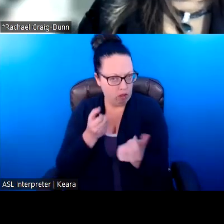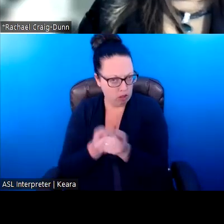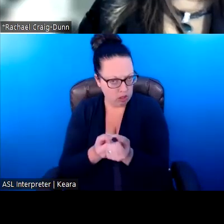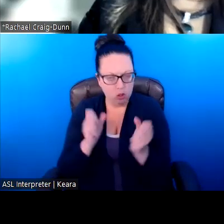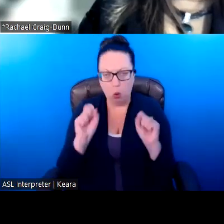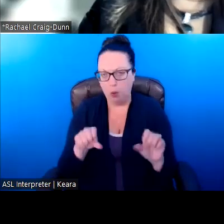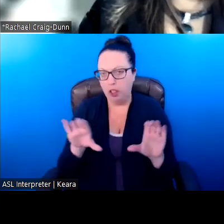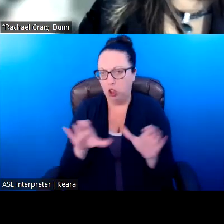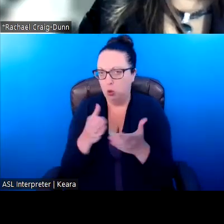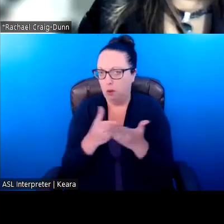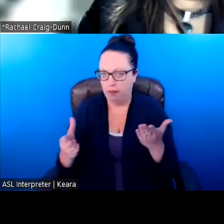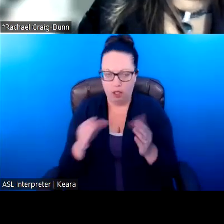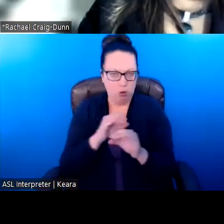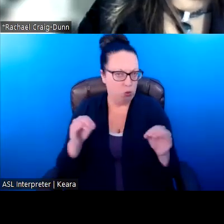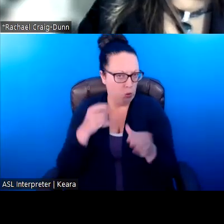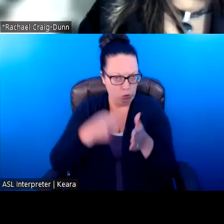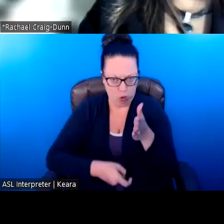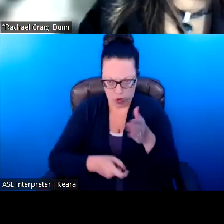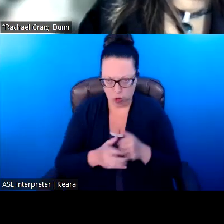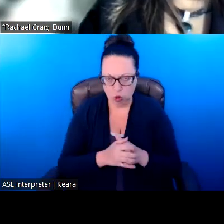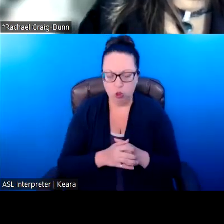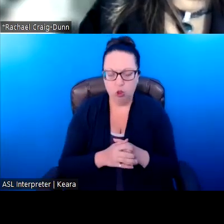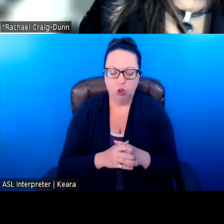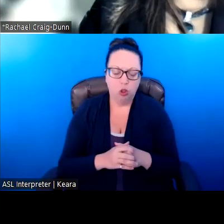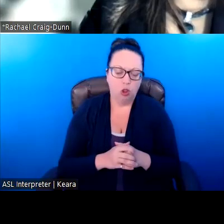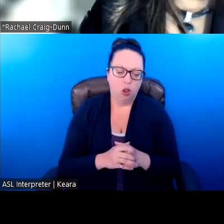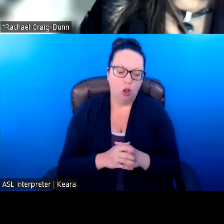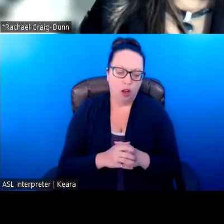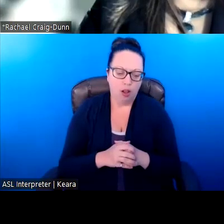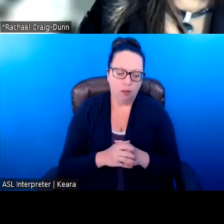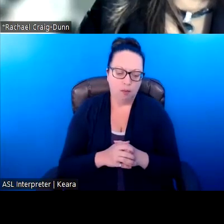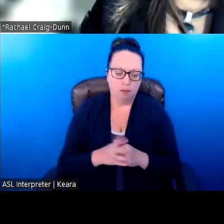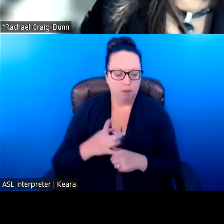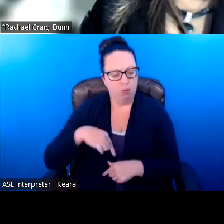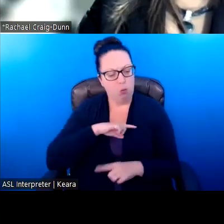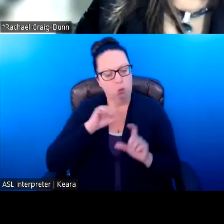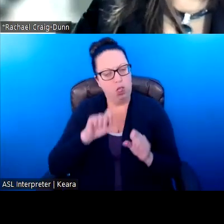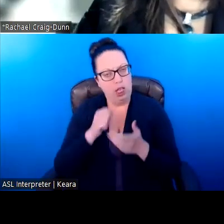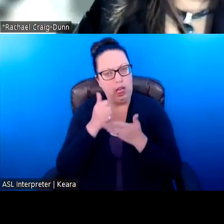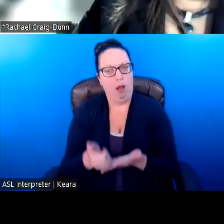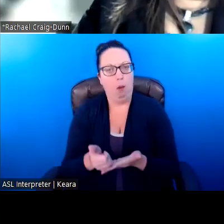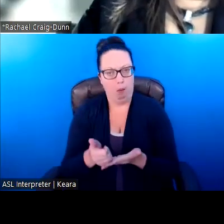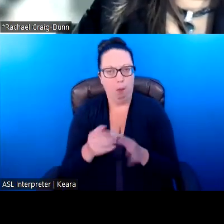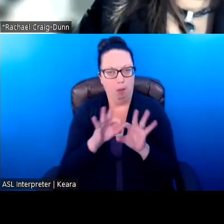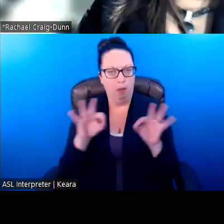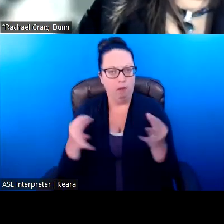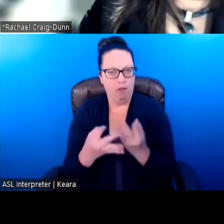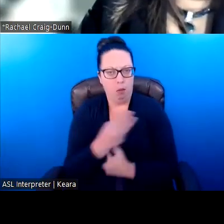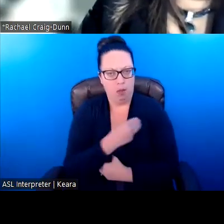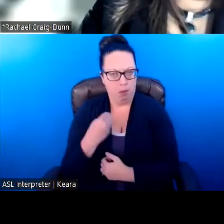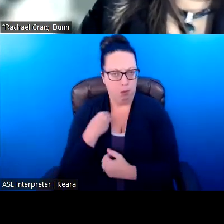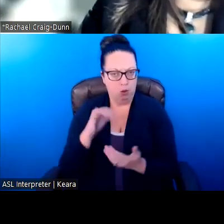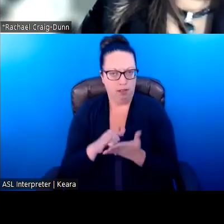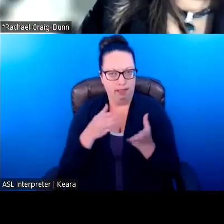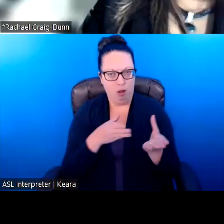charge, and we're able to help our family members out in that way, as we know